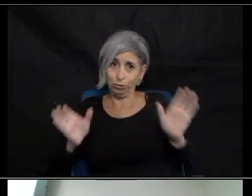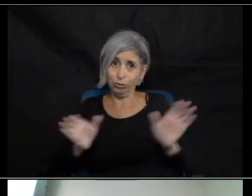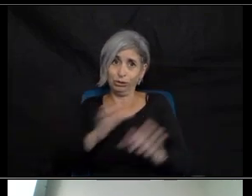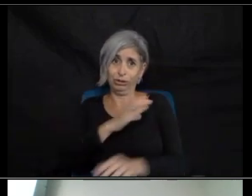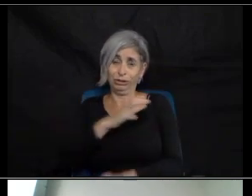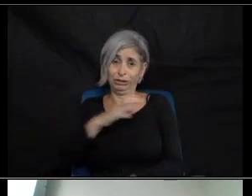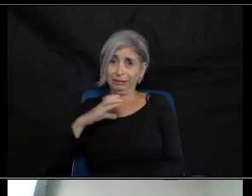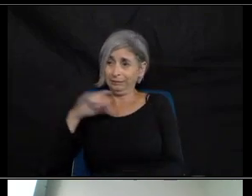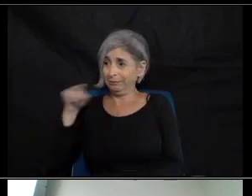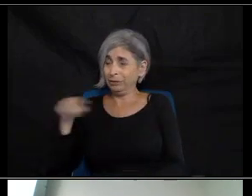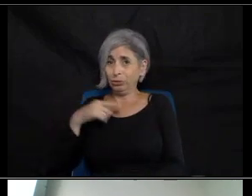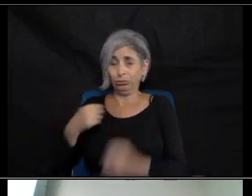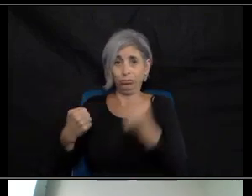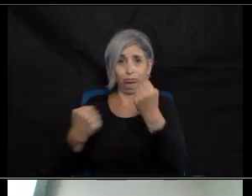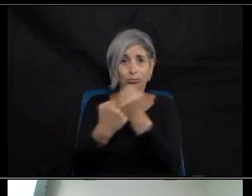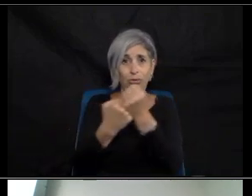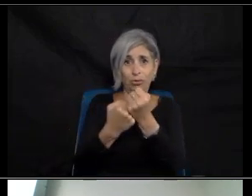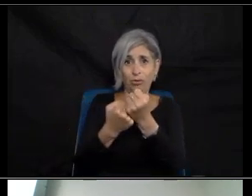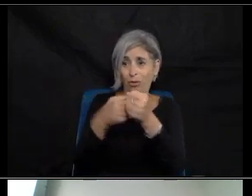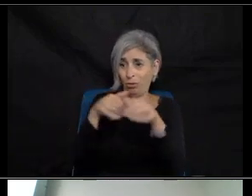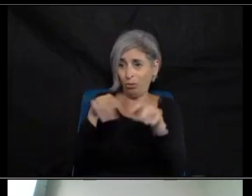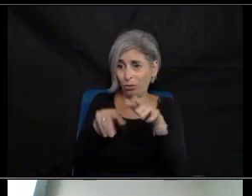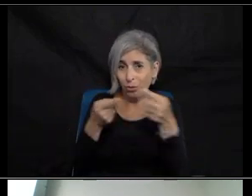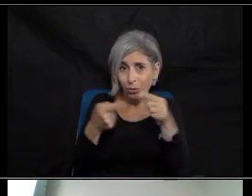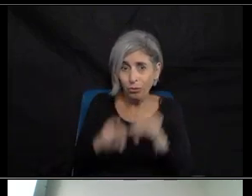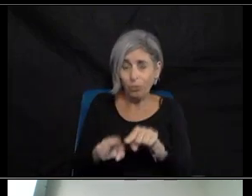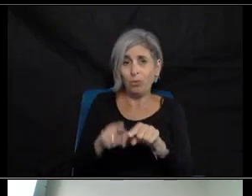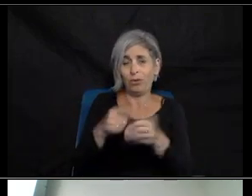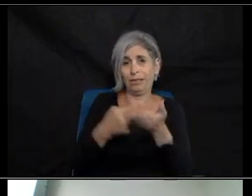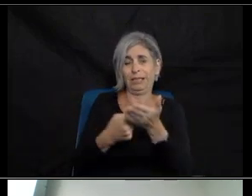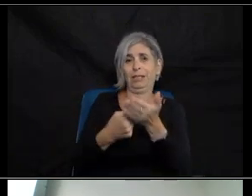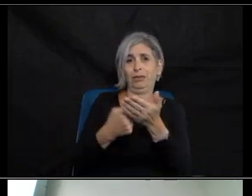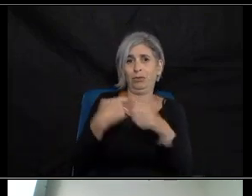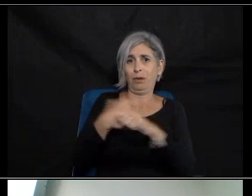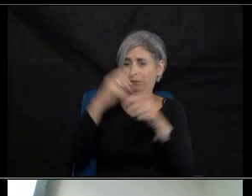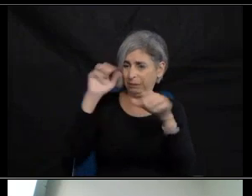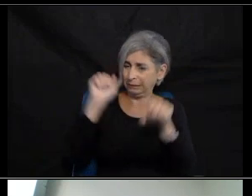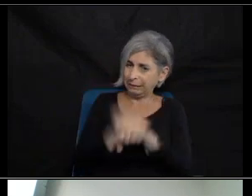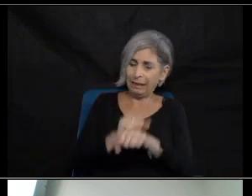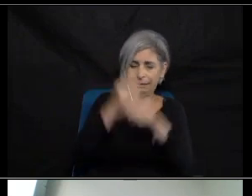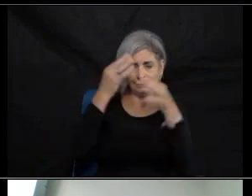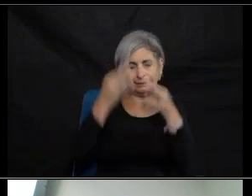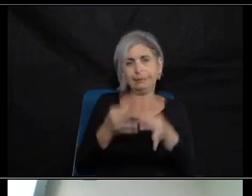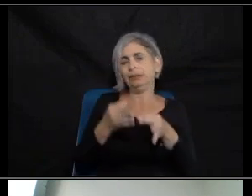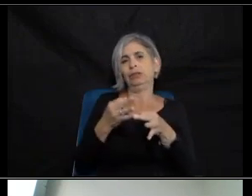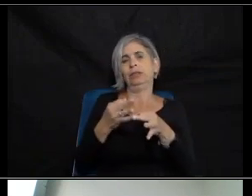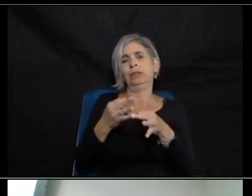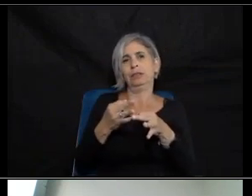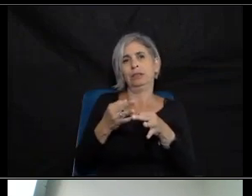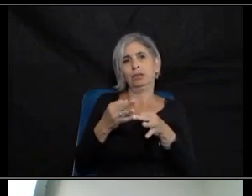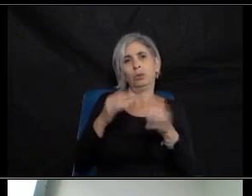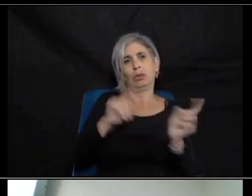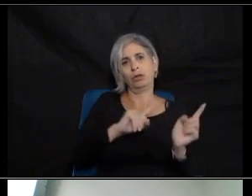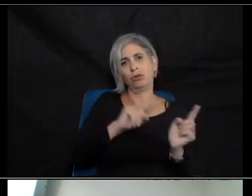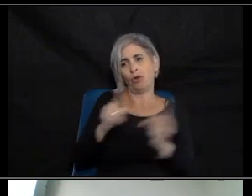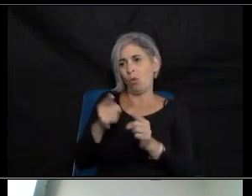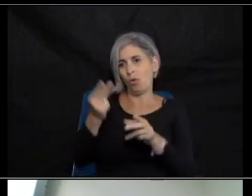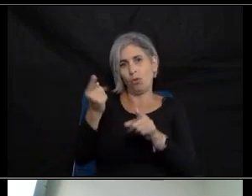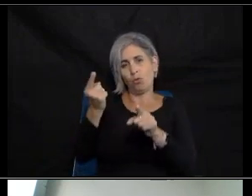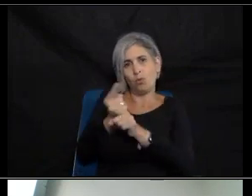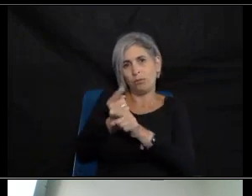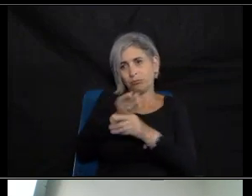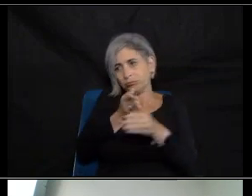who stood with me throughout this discussion, to make a firm decision so that we can start to steer this ship in the right direction. I don't